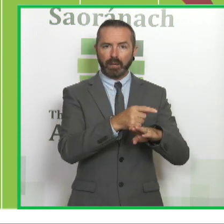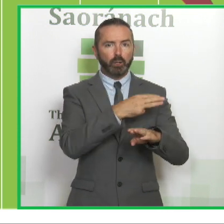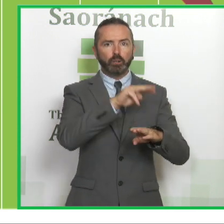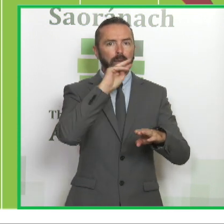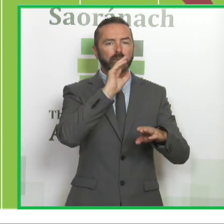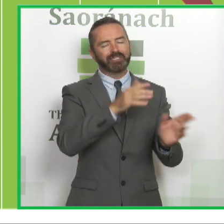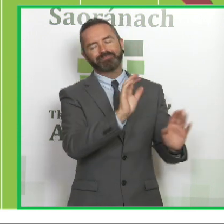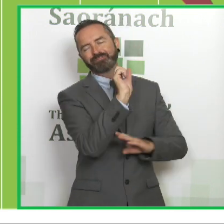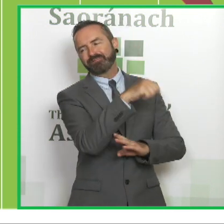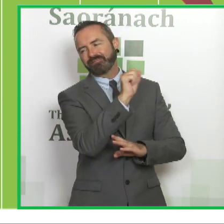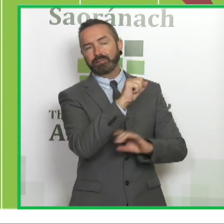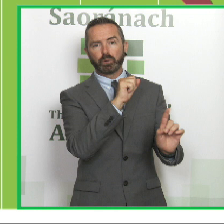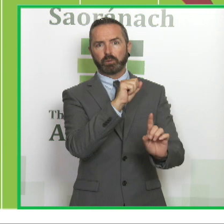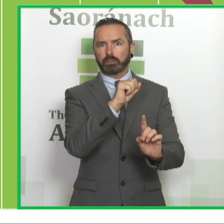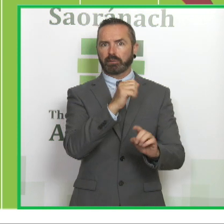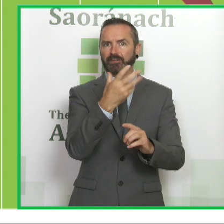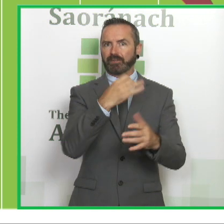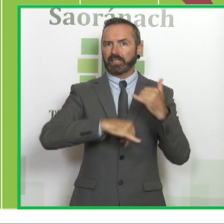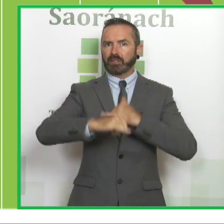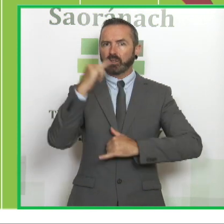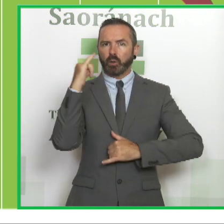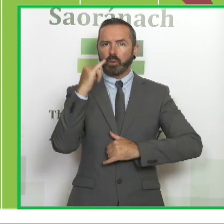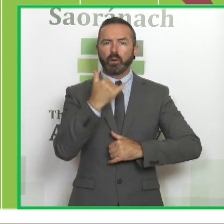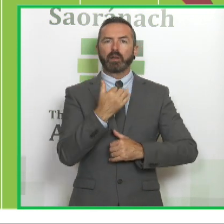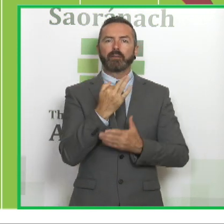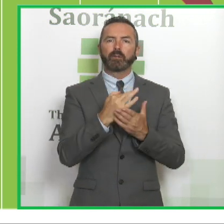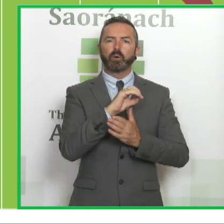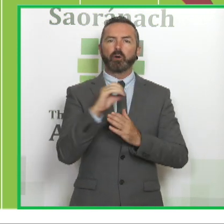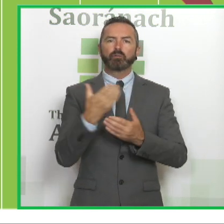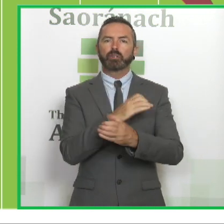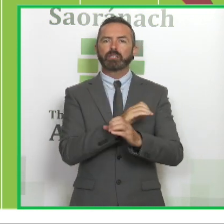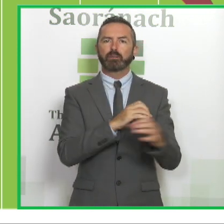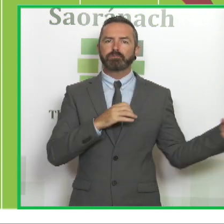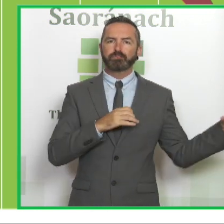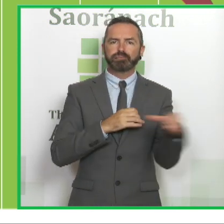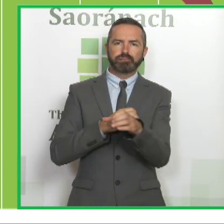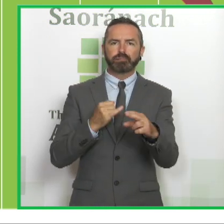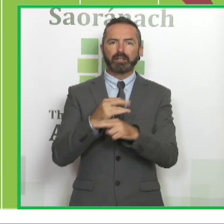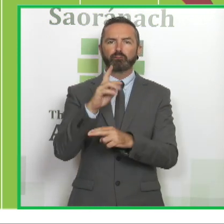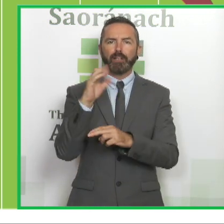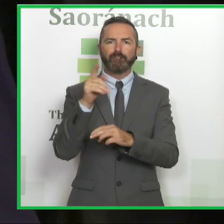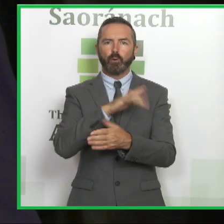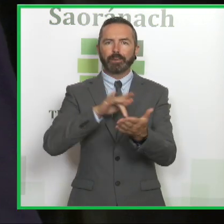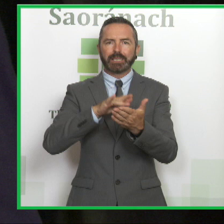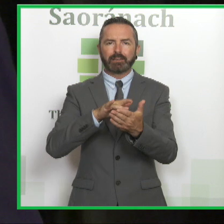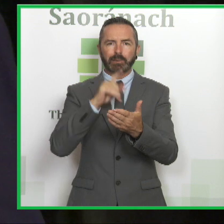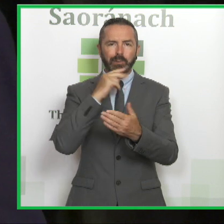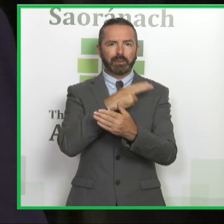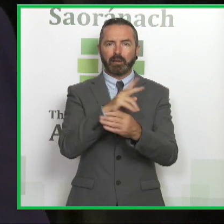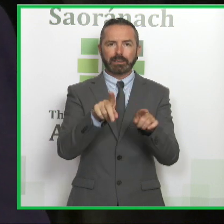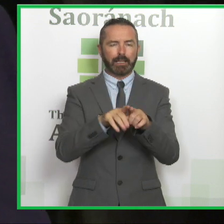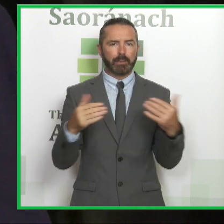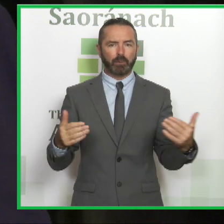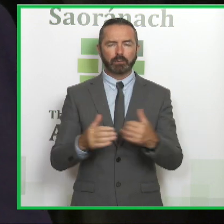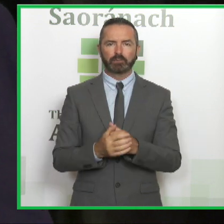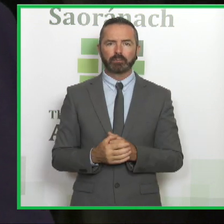behaviour, but 50 or 60 years ago, we were putting hundreds of children from poor communities in reformatories. And we're not sure entirely how and